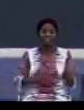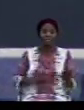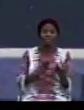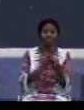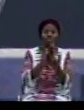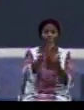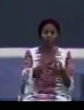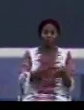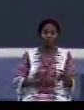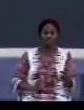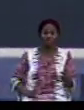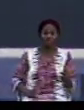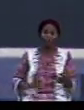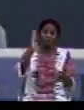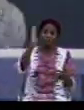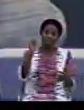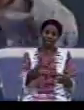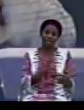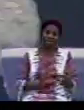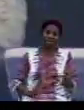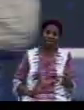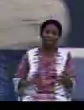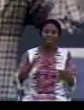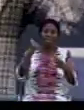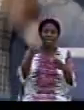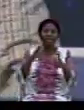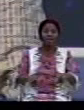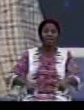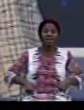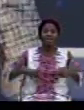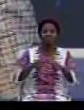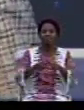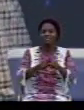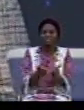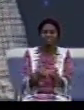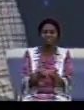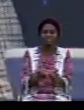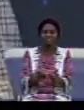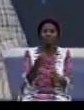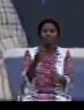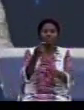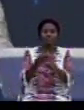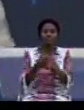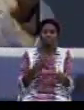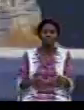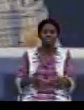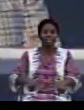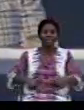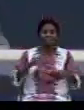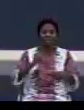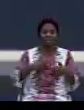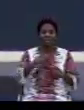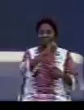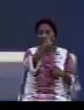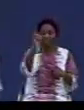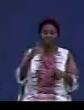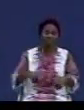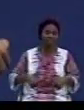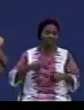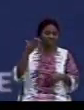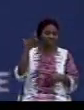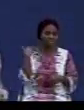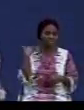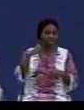Christ, by Christ, a life different from the life I've ever lived. Look at verse 16 there.